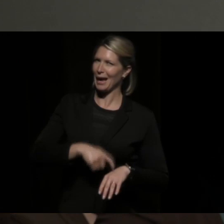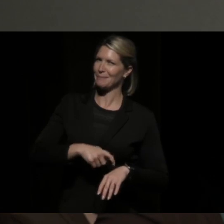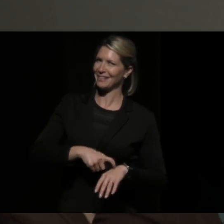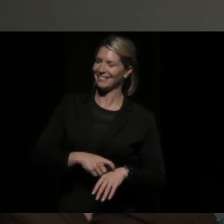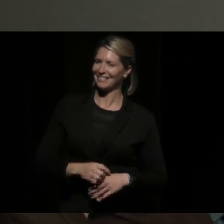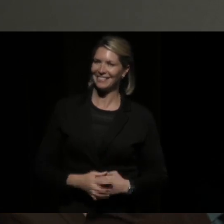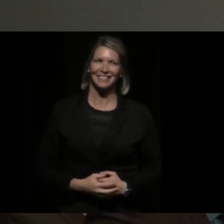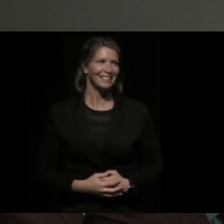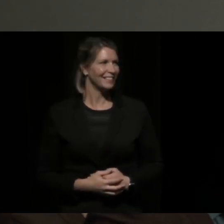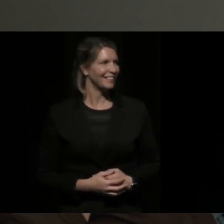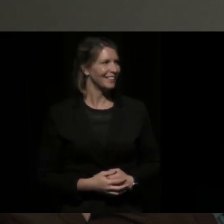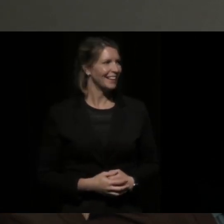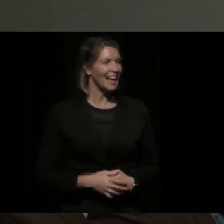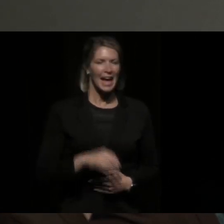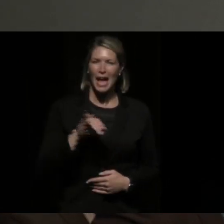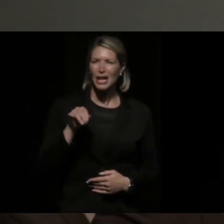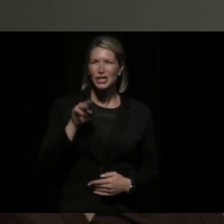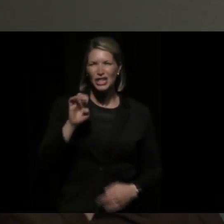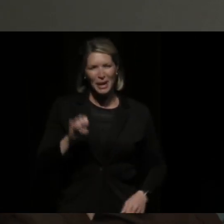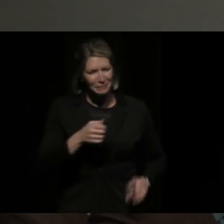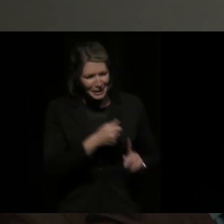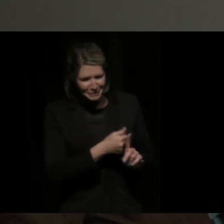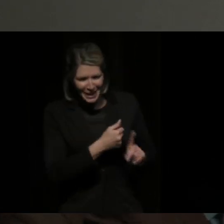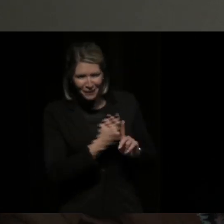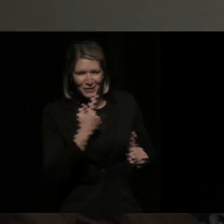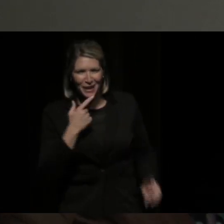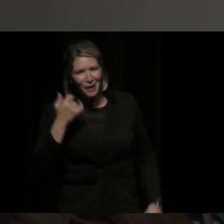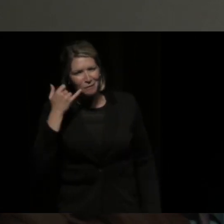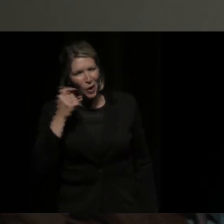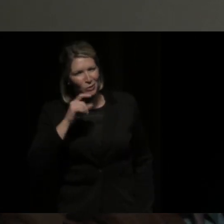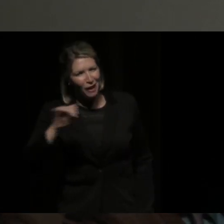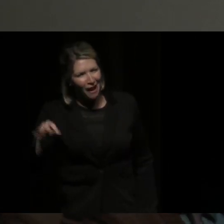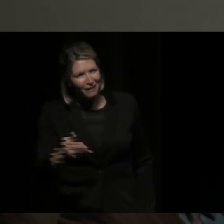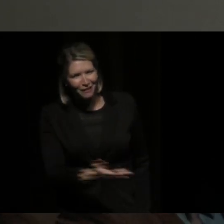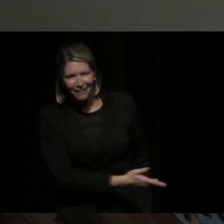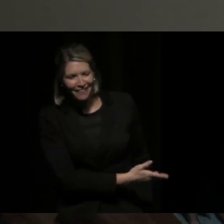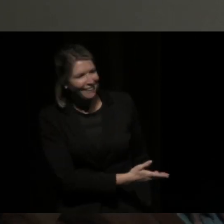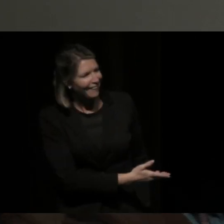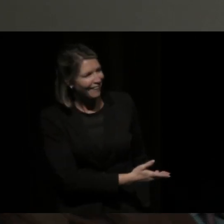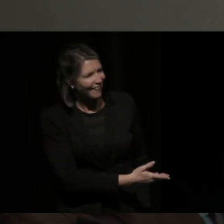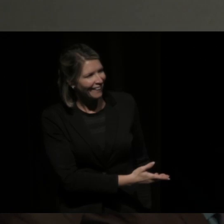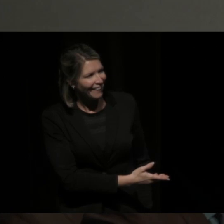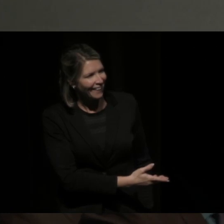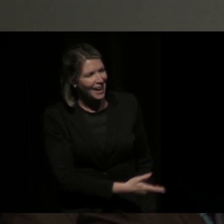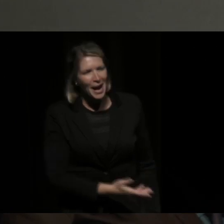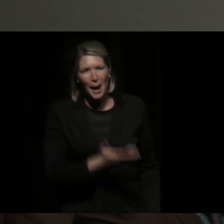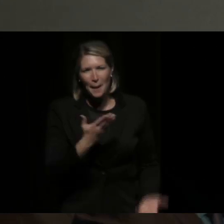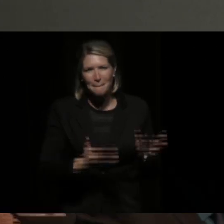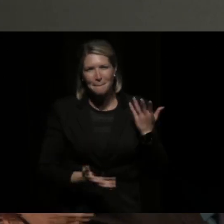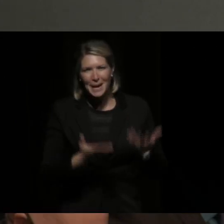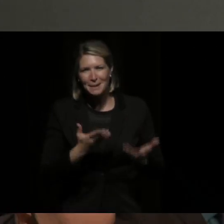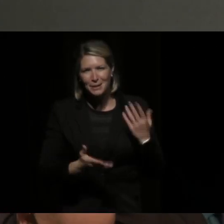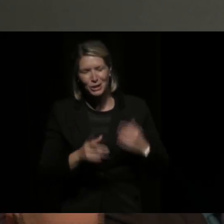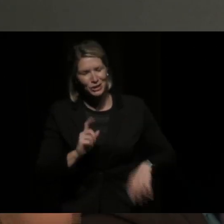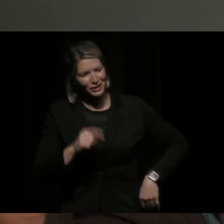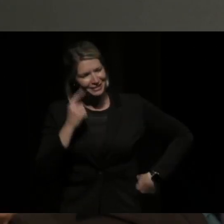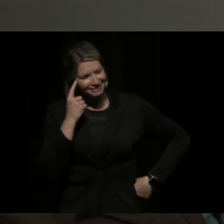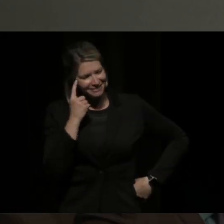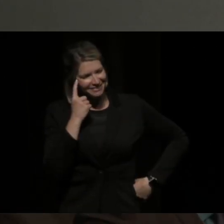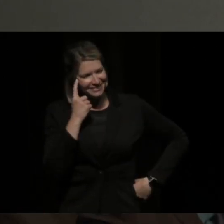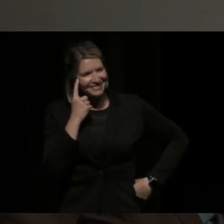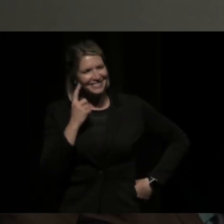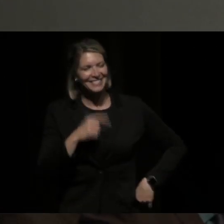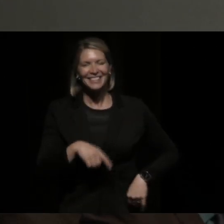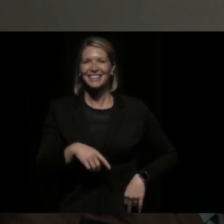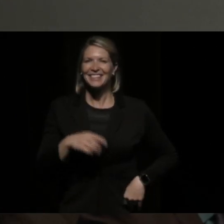Look, it's Jamie himself who said, so perhaps we should rewind and say, make sure your cell phones are turned off. I think we should